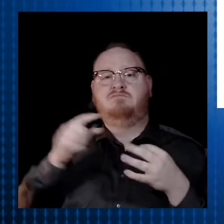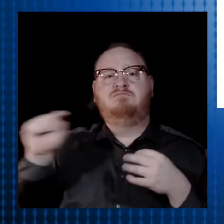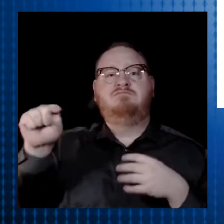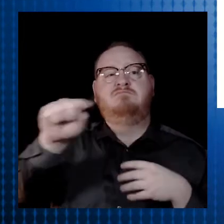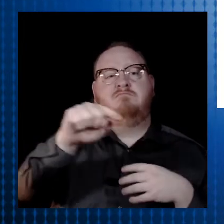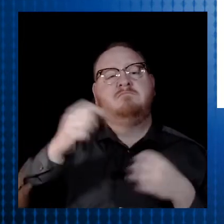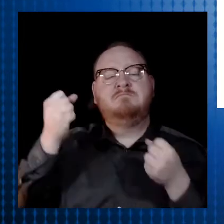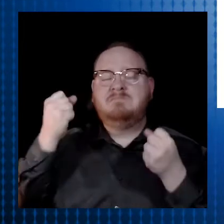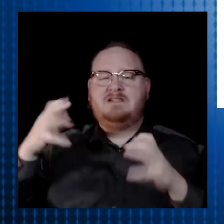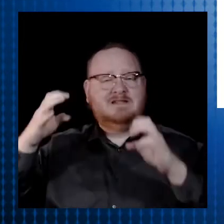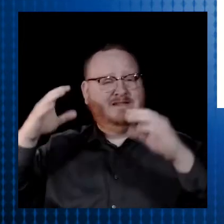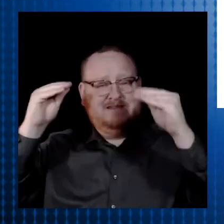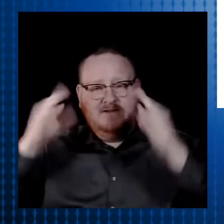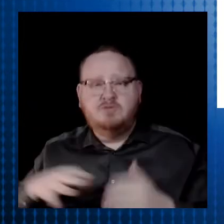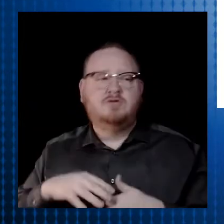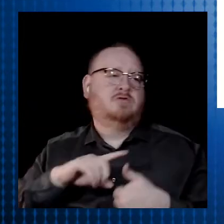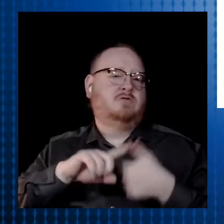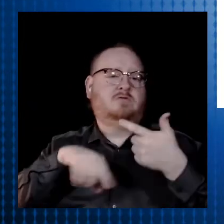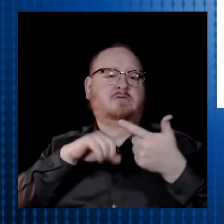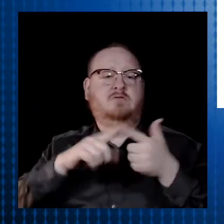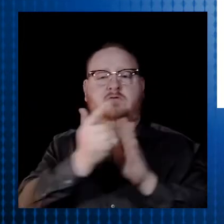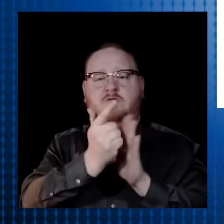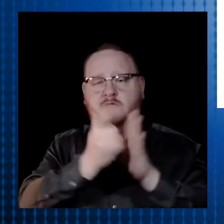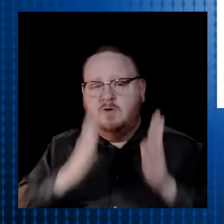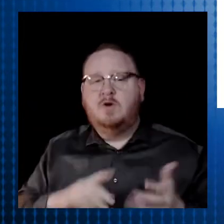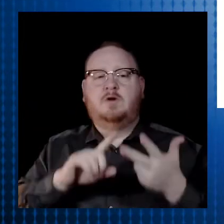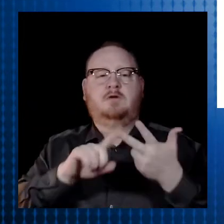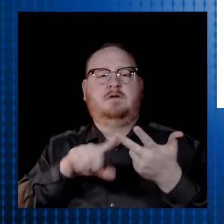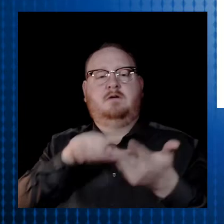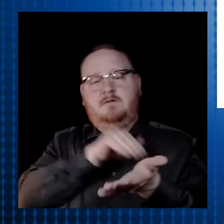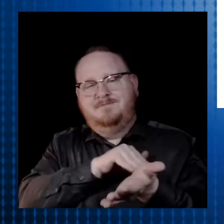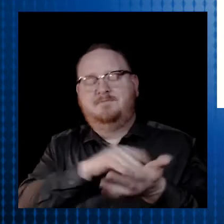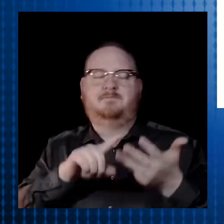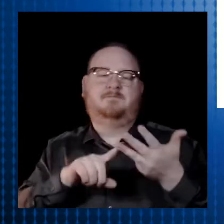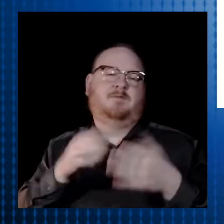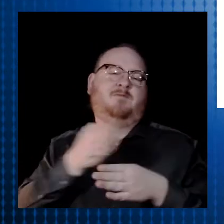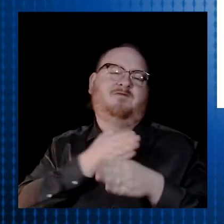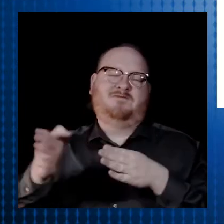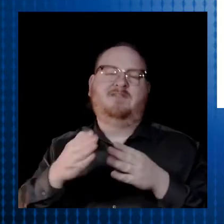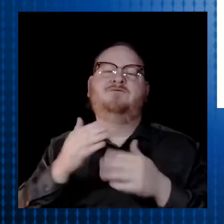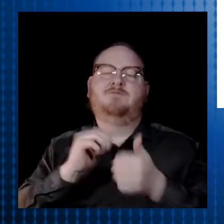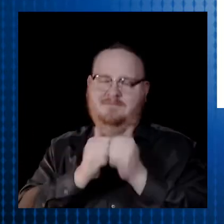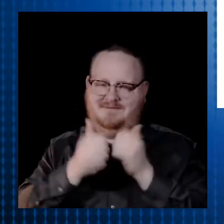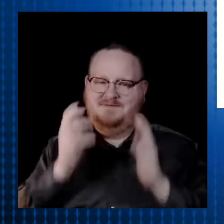educators, lawyers, doctors, and professional athletes. She recently married 1 month